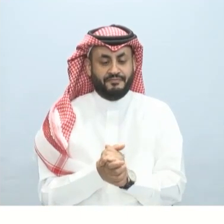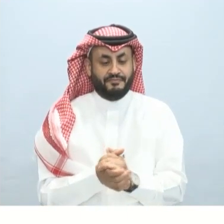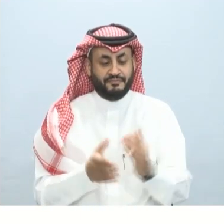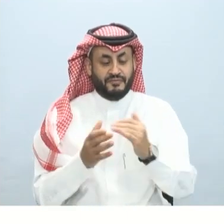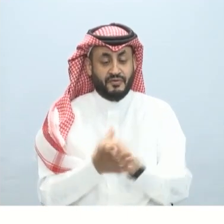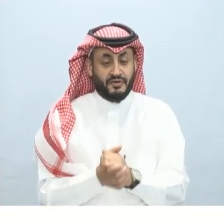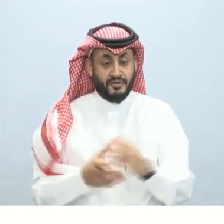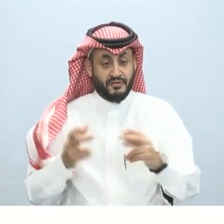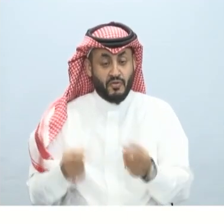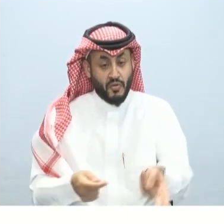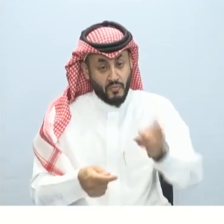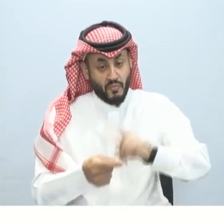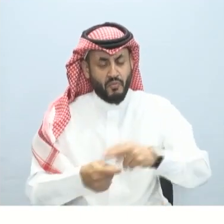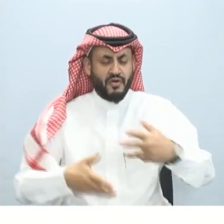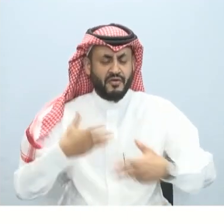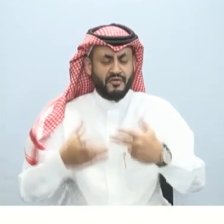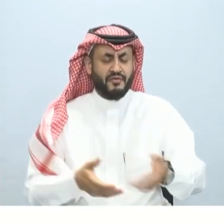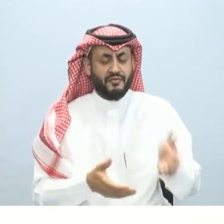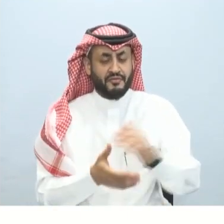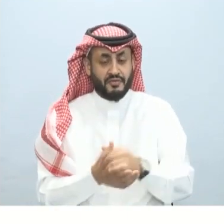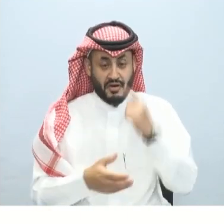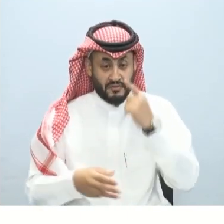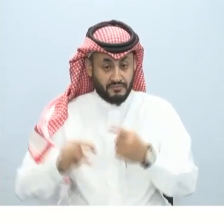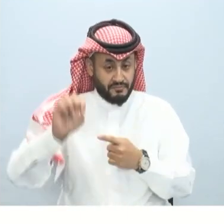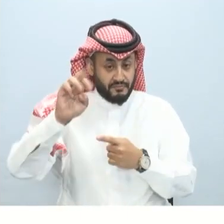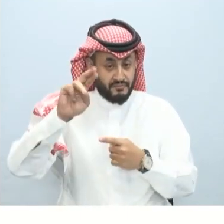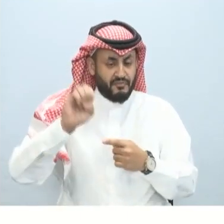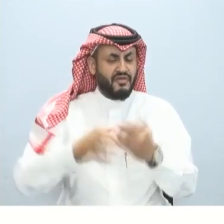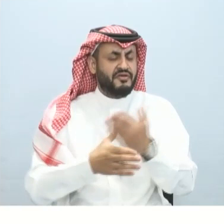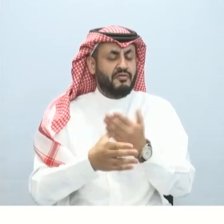Action movies are more exciting than dramas.